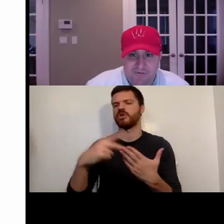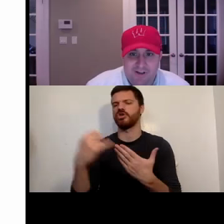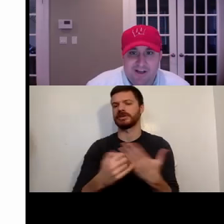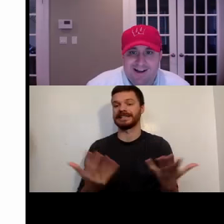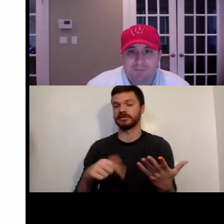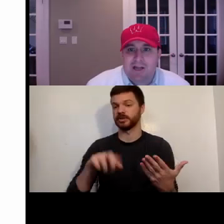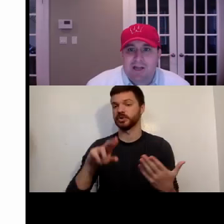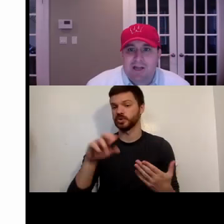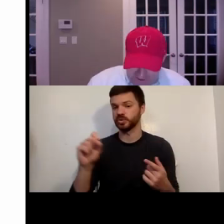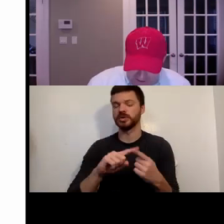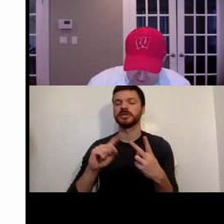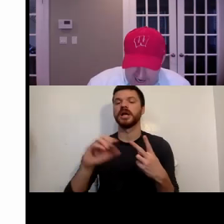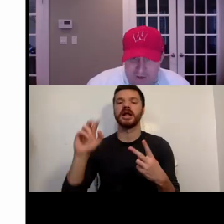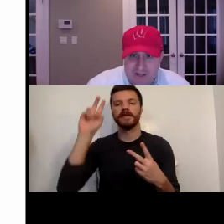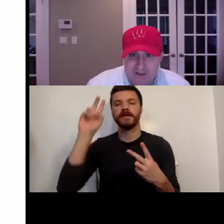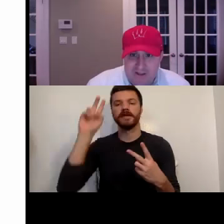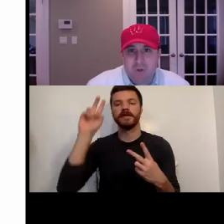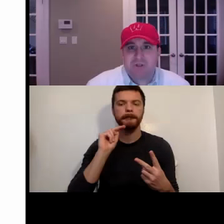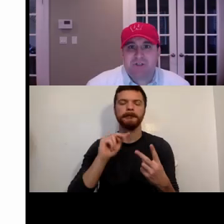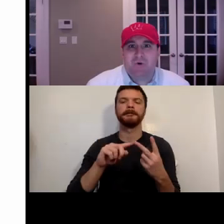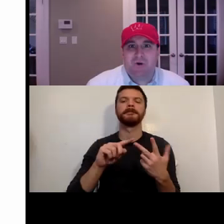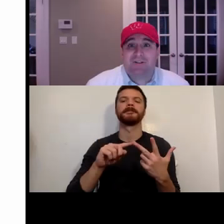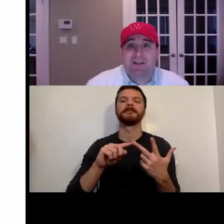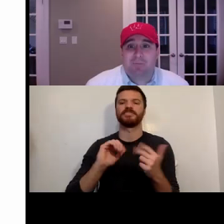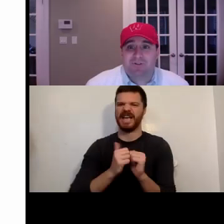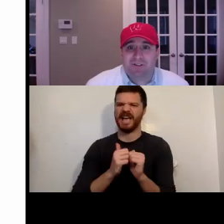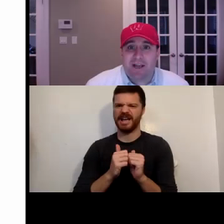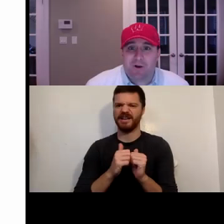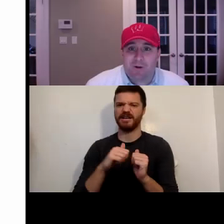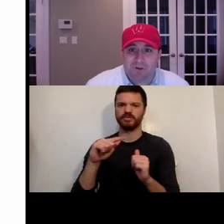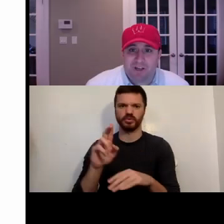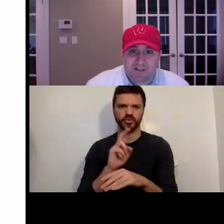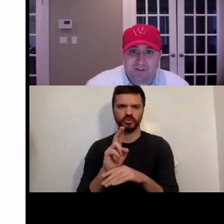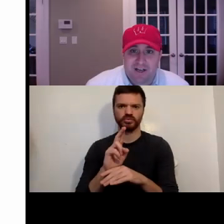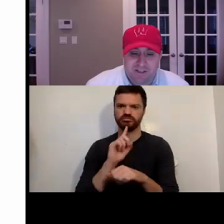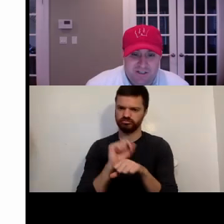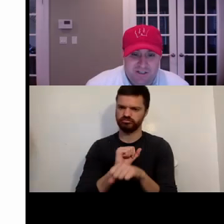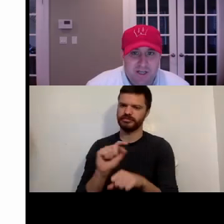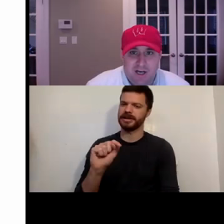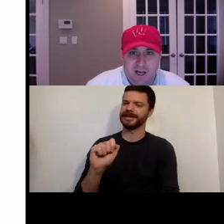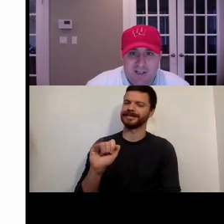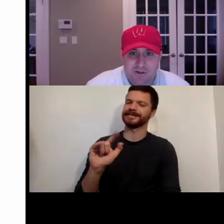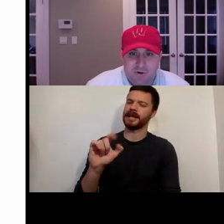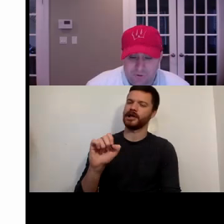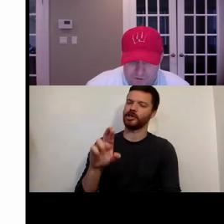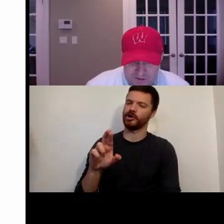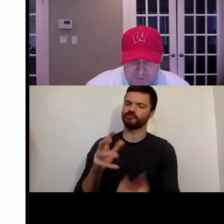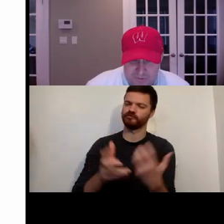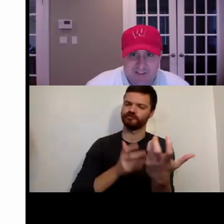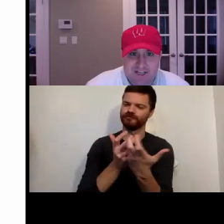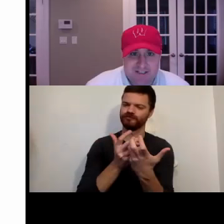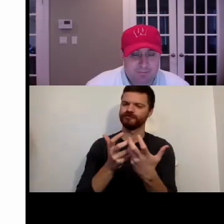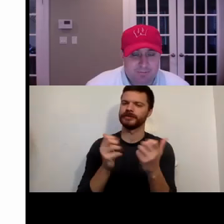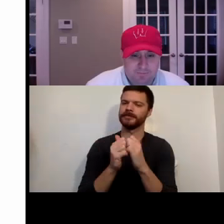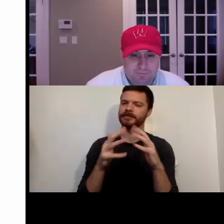well as Vietnam, to see how can this be used to actually help us to tailor implementation strategies to